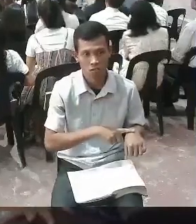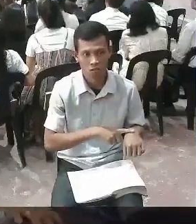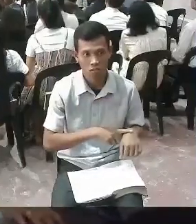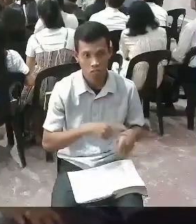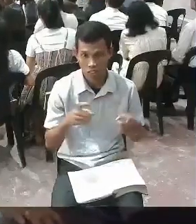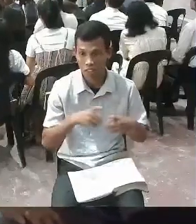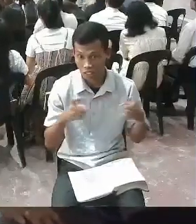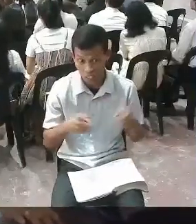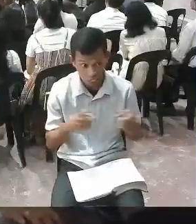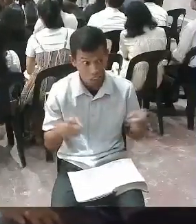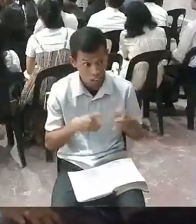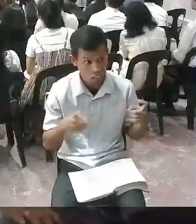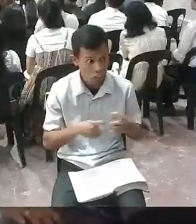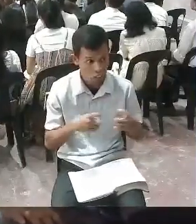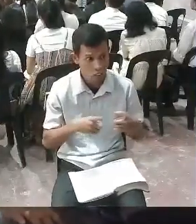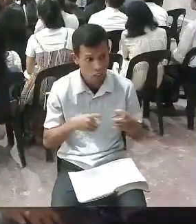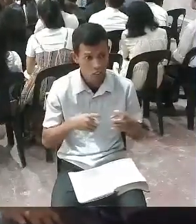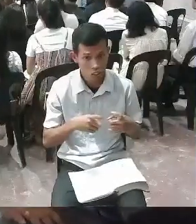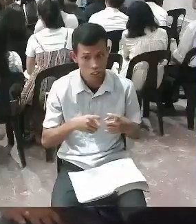Sin,